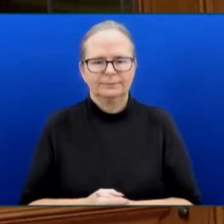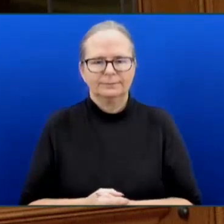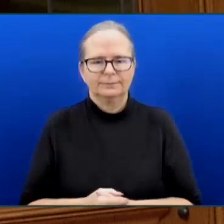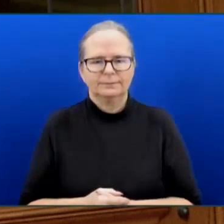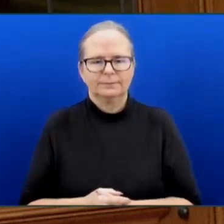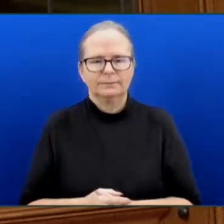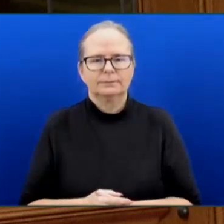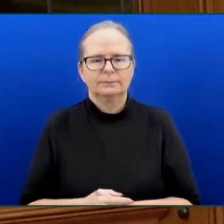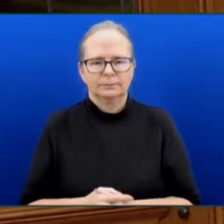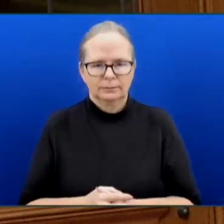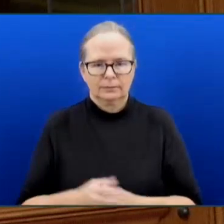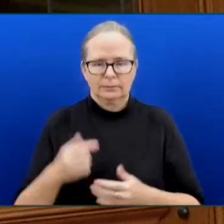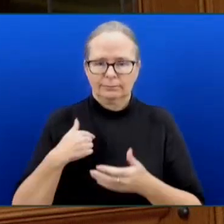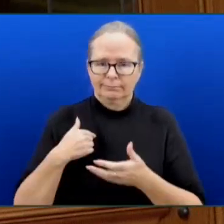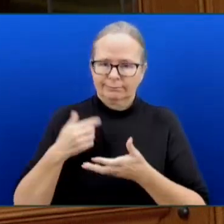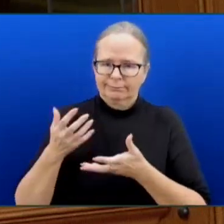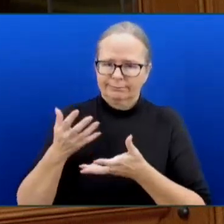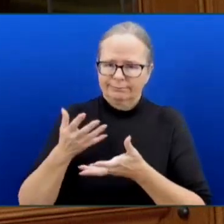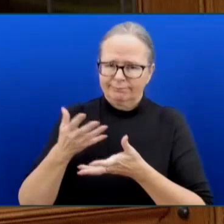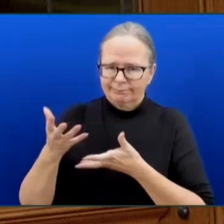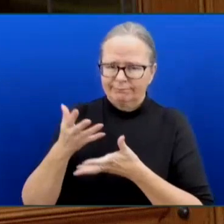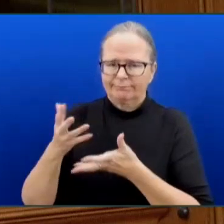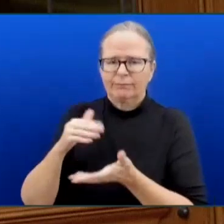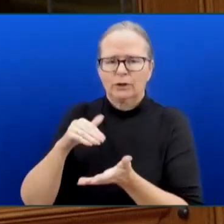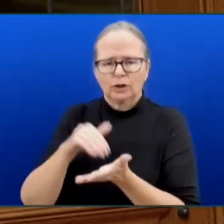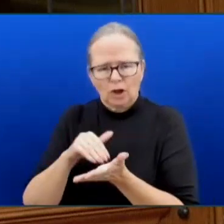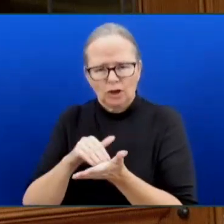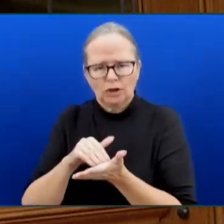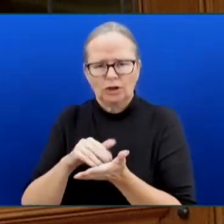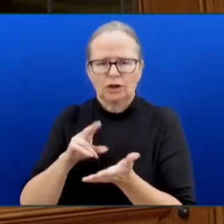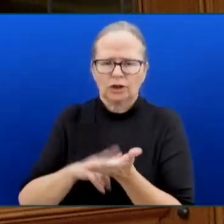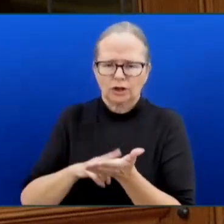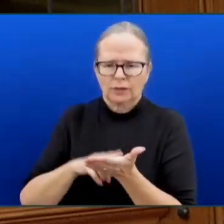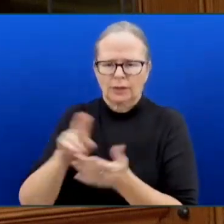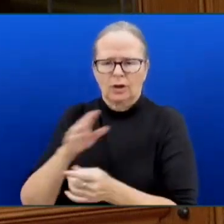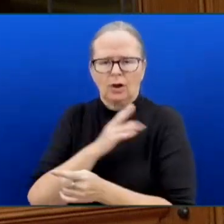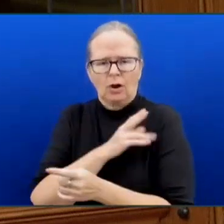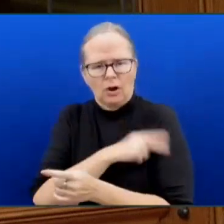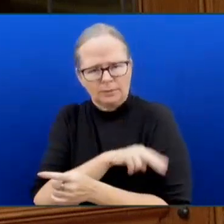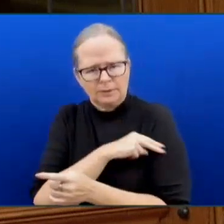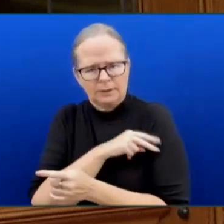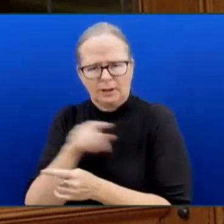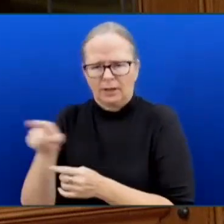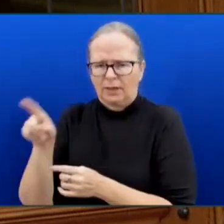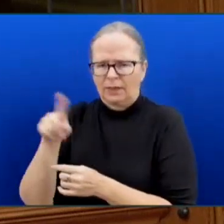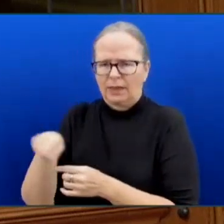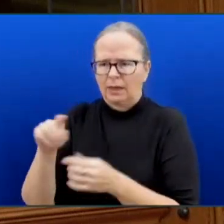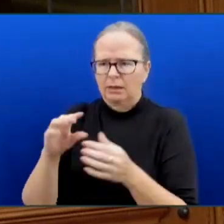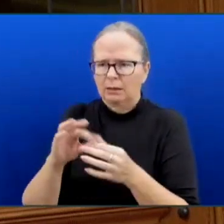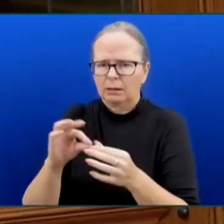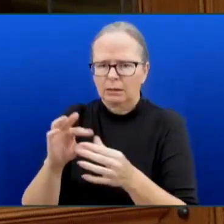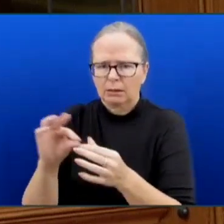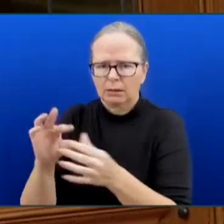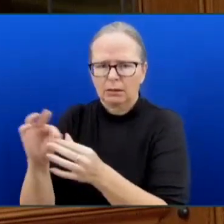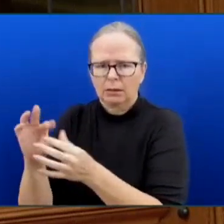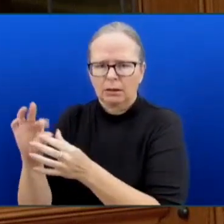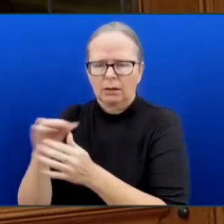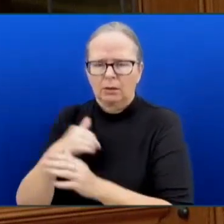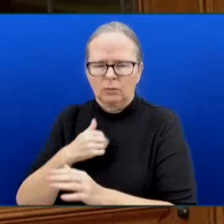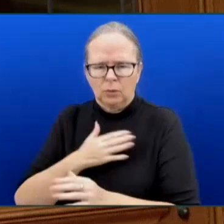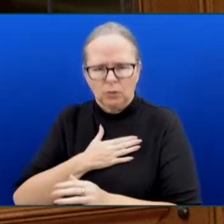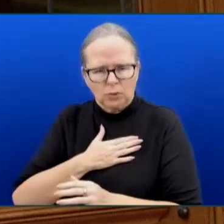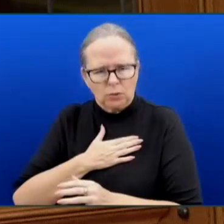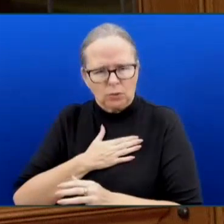nurses at the hospital in Abbotsford, they expressed their concern, their deep concern to me about the state of